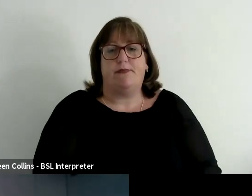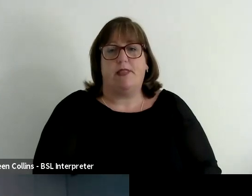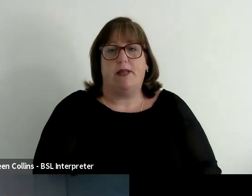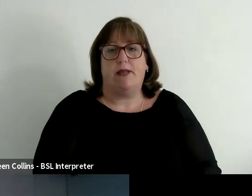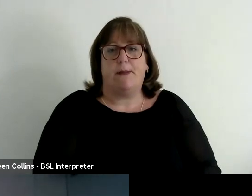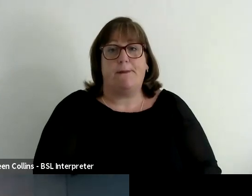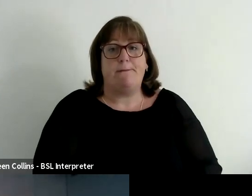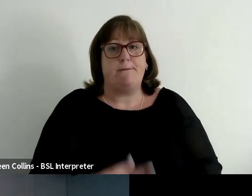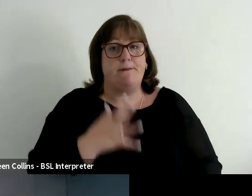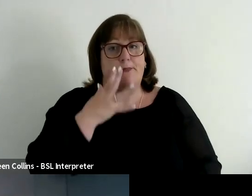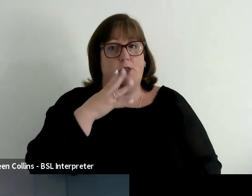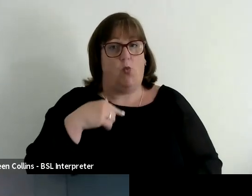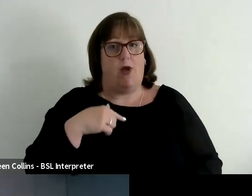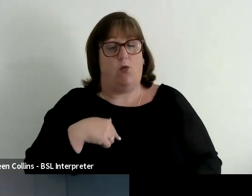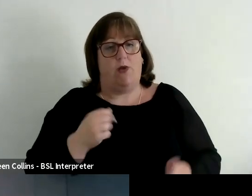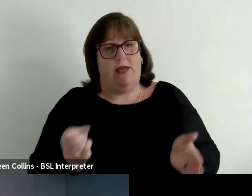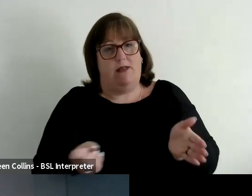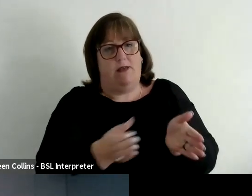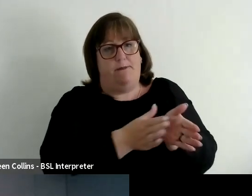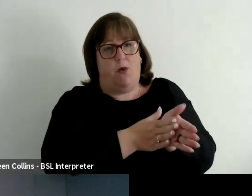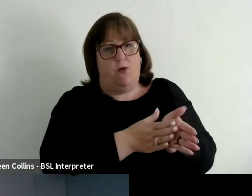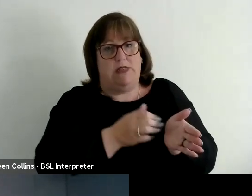you require any